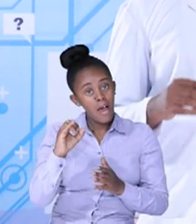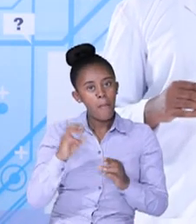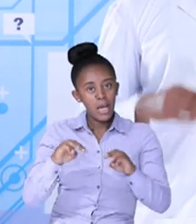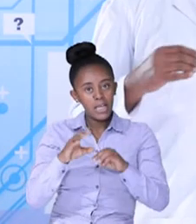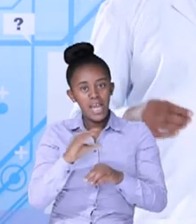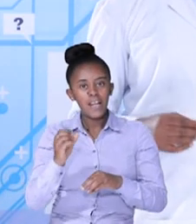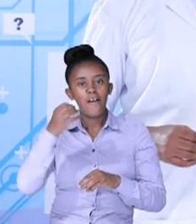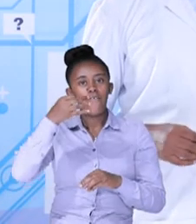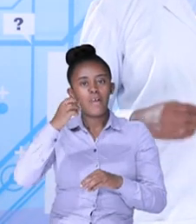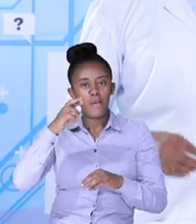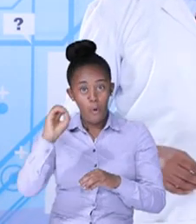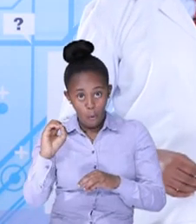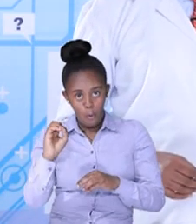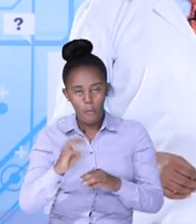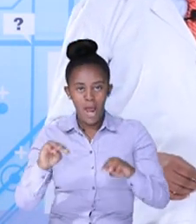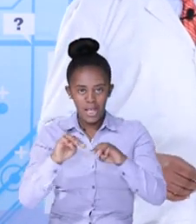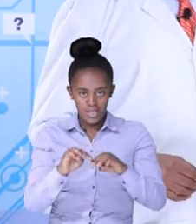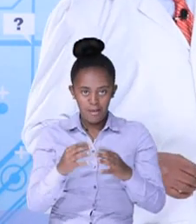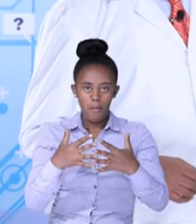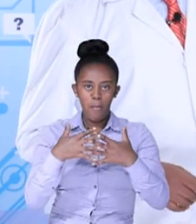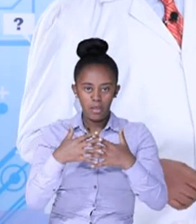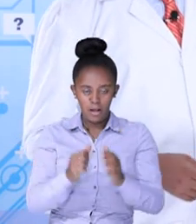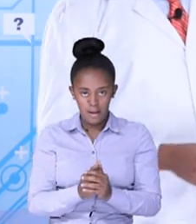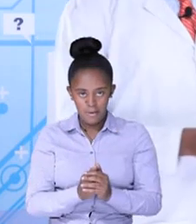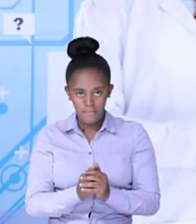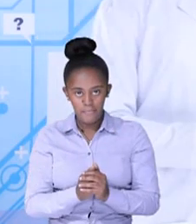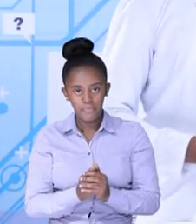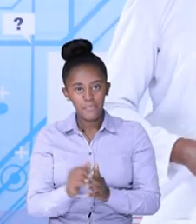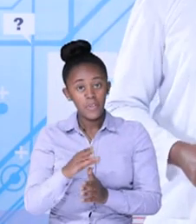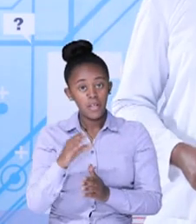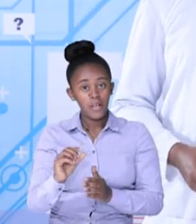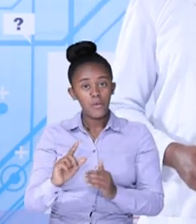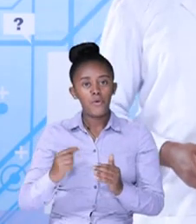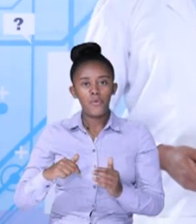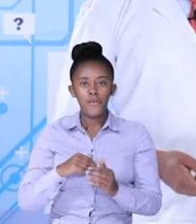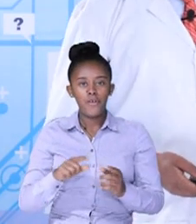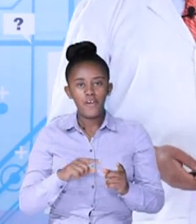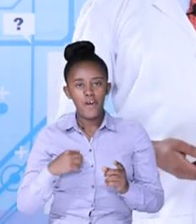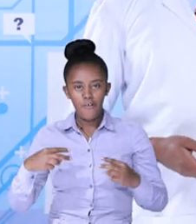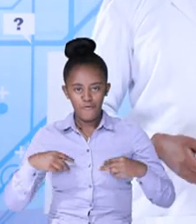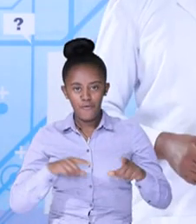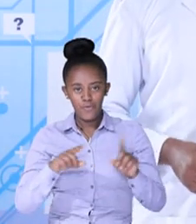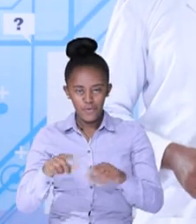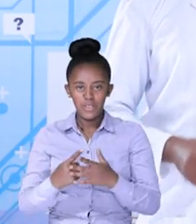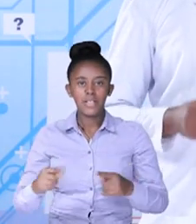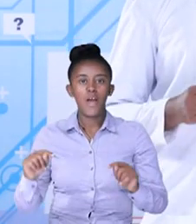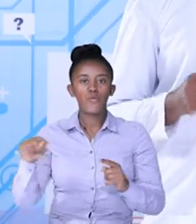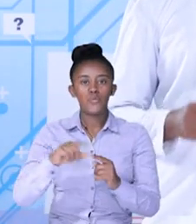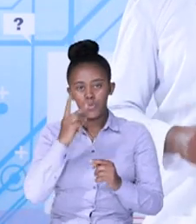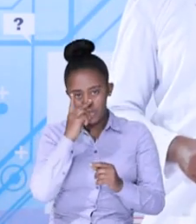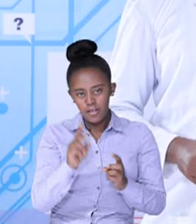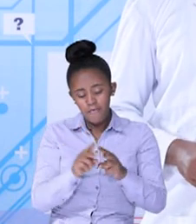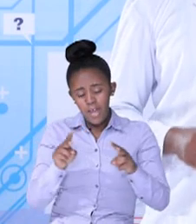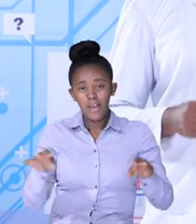and ferromagnetic material. And we have also tried to see, at last, we have also tried to see a